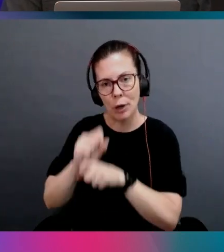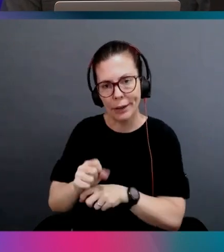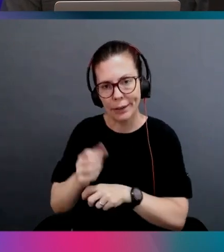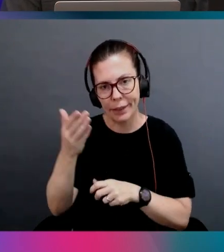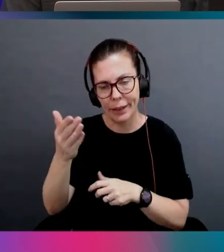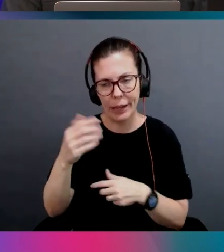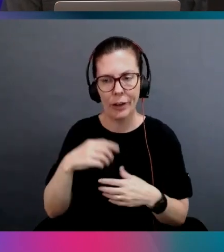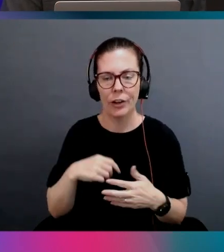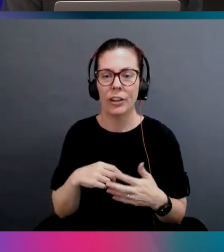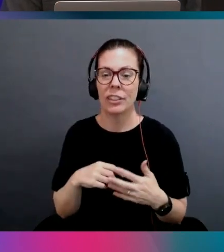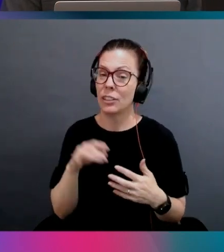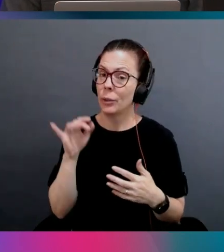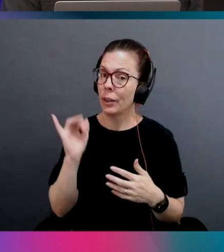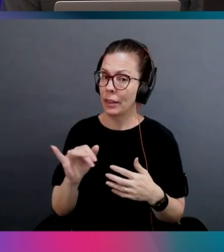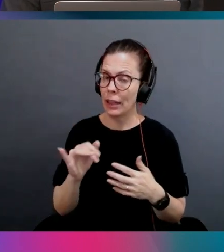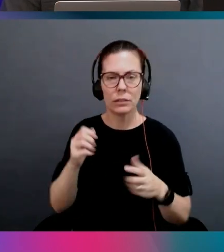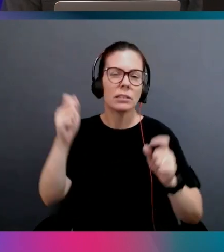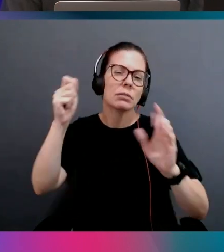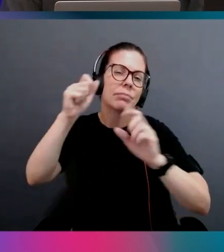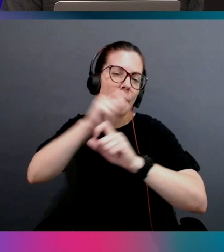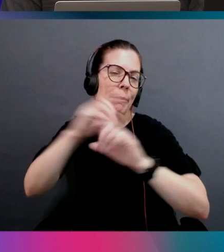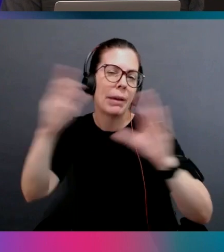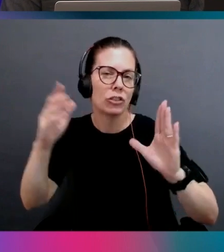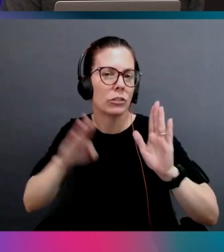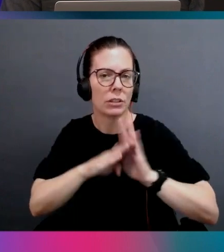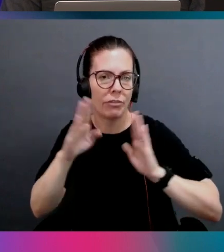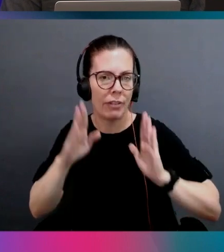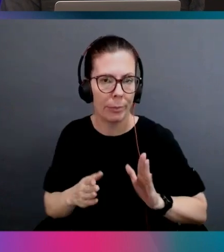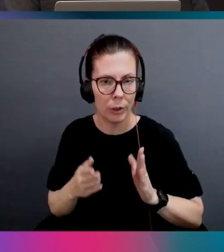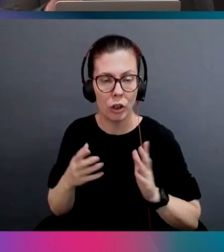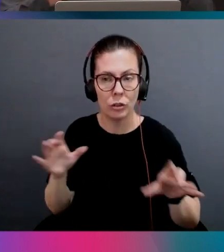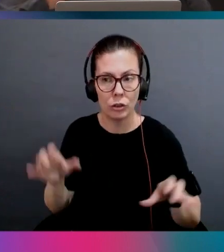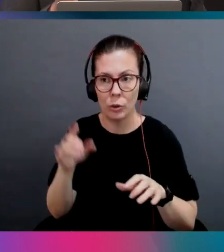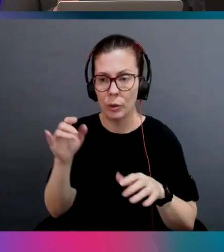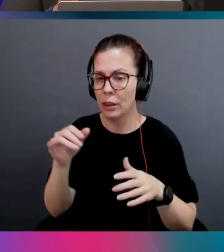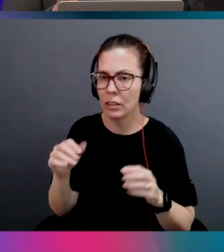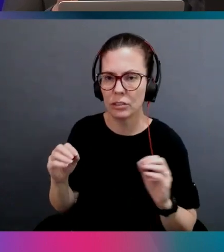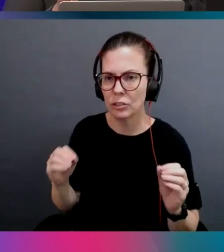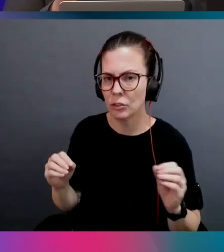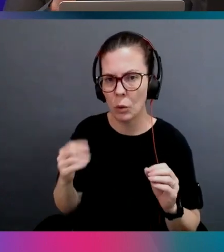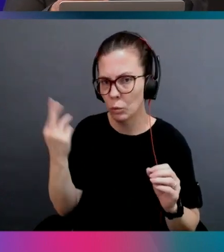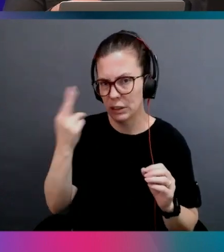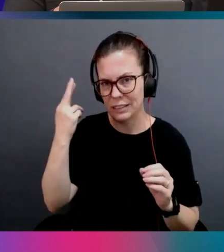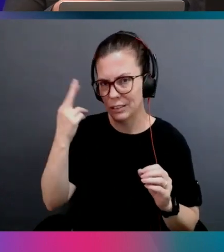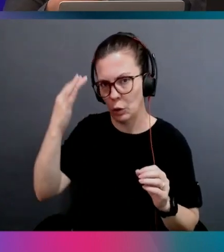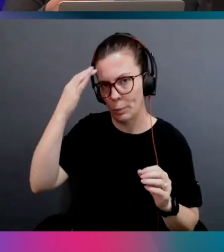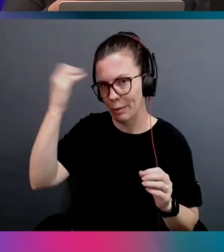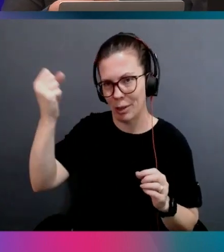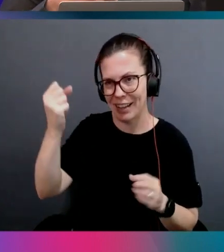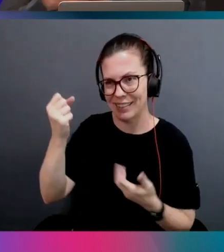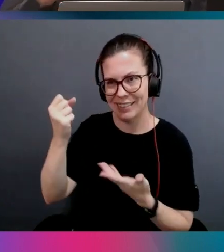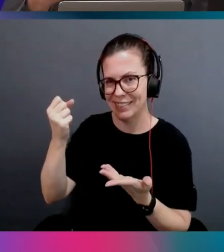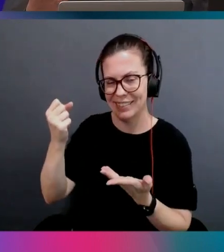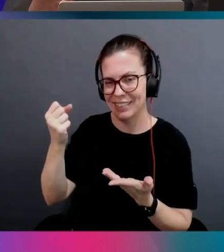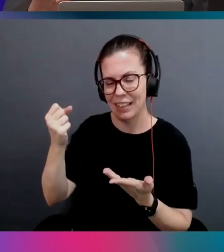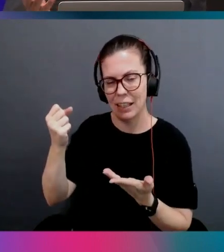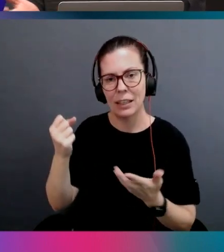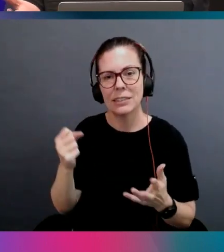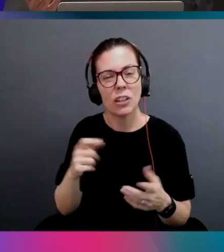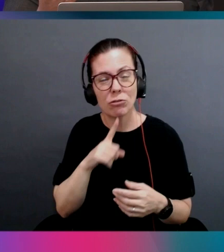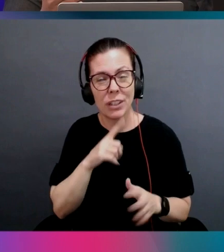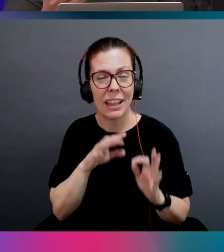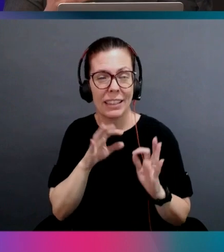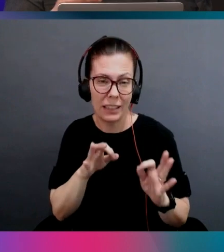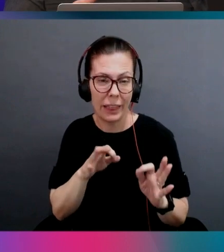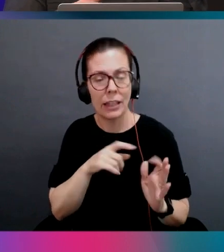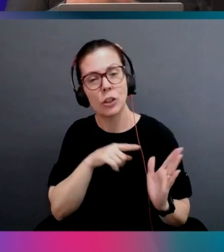where, imagine a developer doing this. There is no value in memorizing this thing, Yeah. right? Right. Yeah. Ideally, what you would do, you would go to the documentation and you